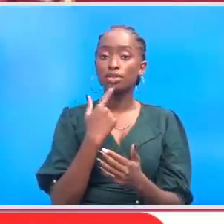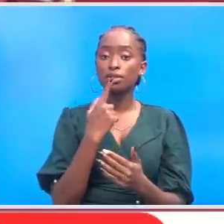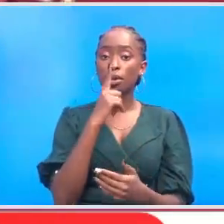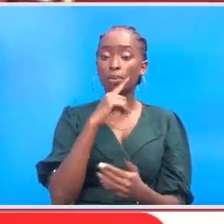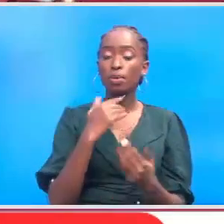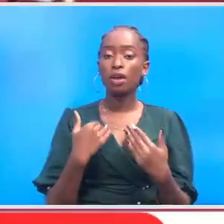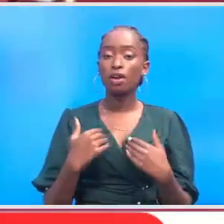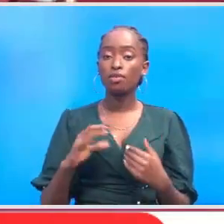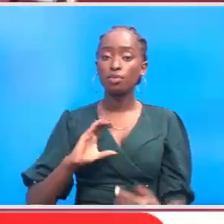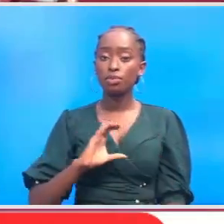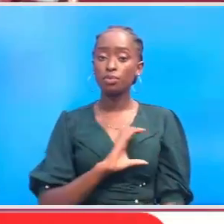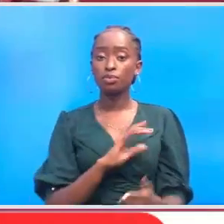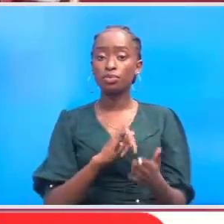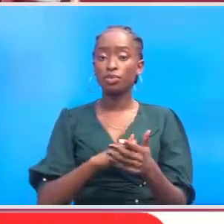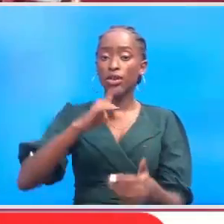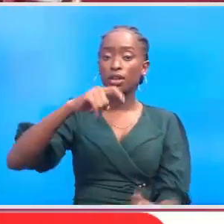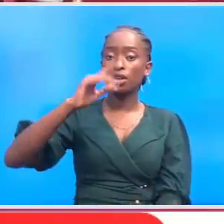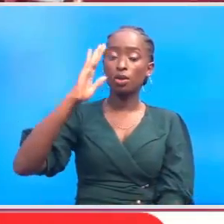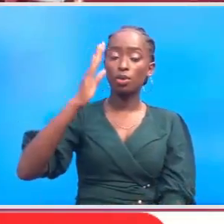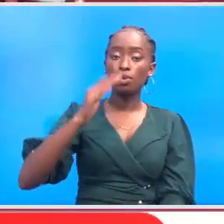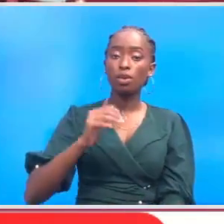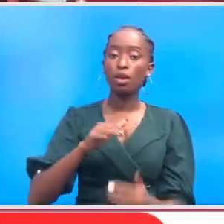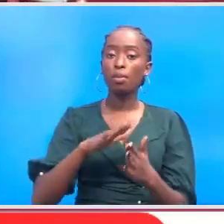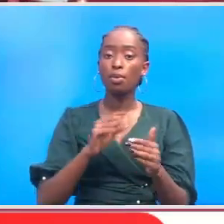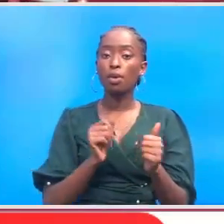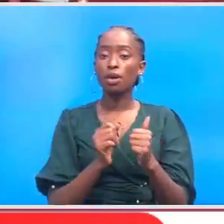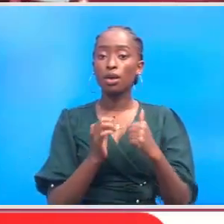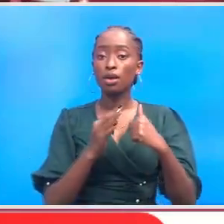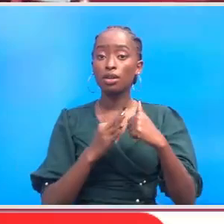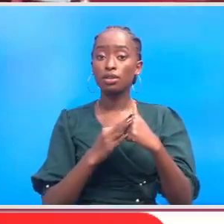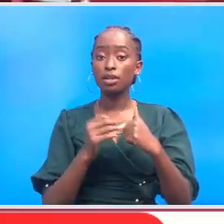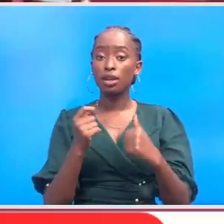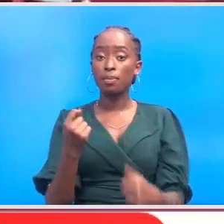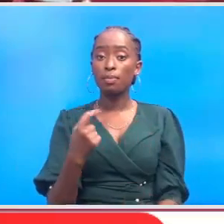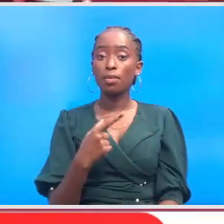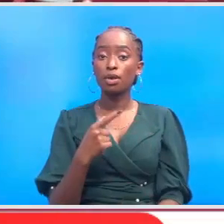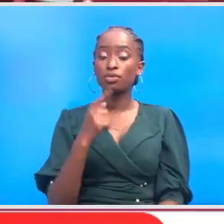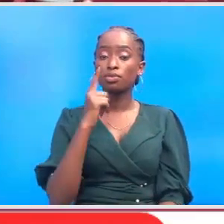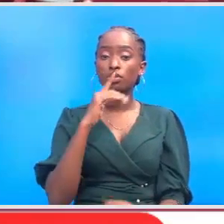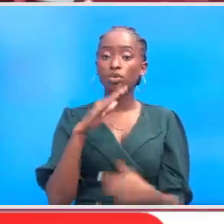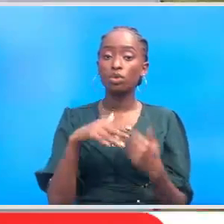an extra 18 months to complete the process due to the delay in